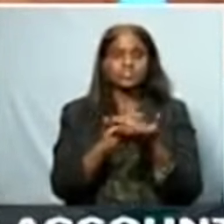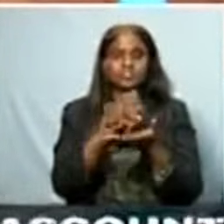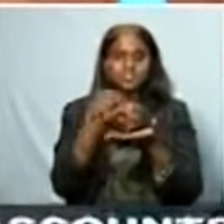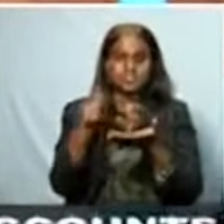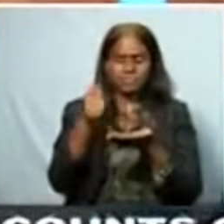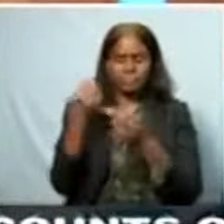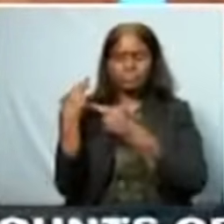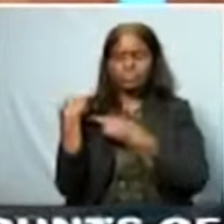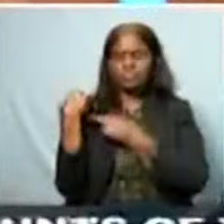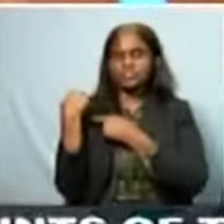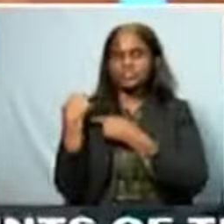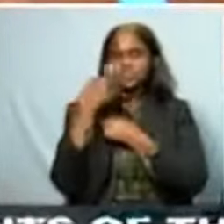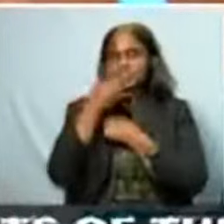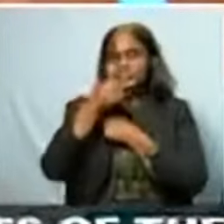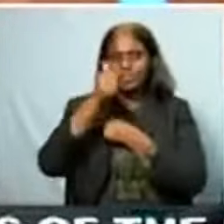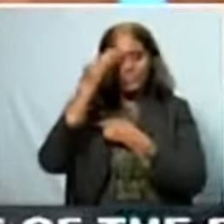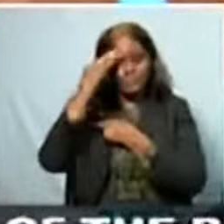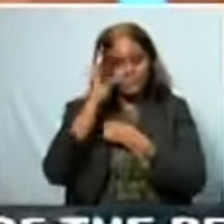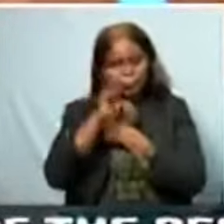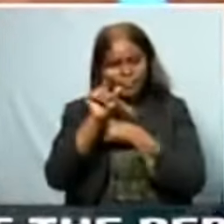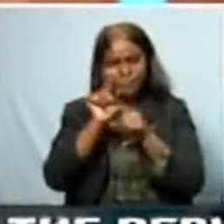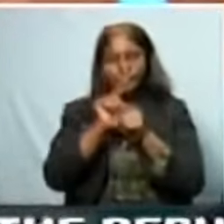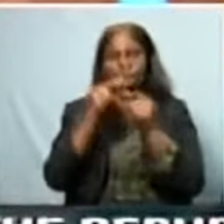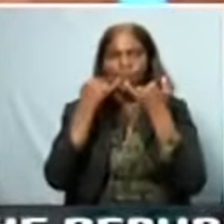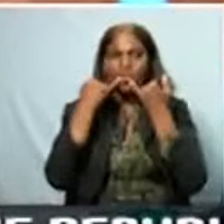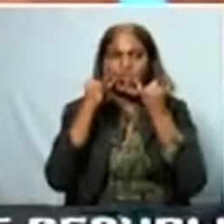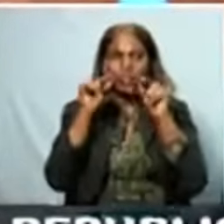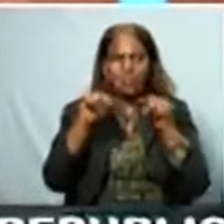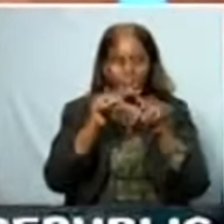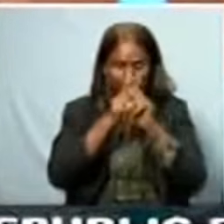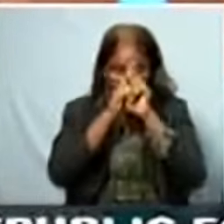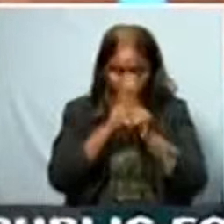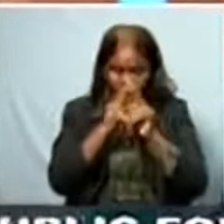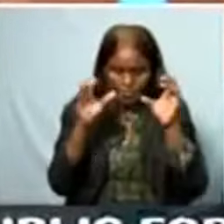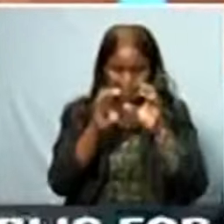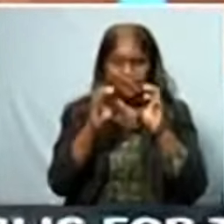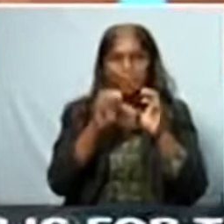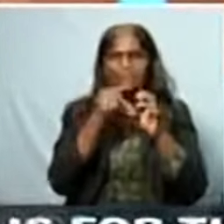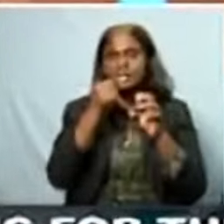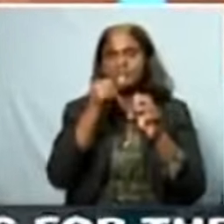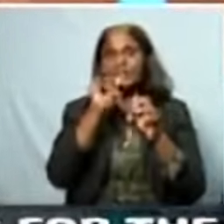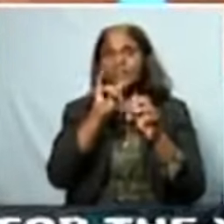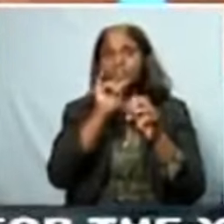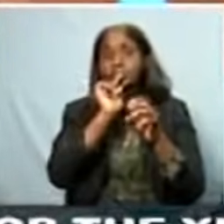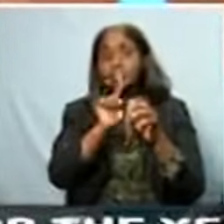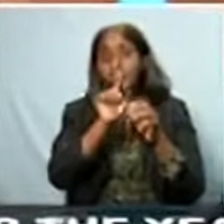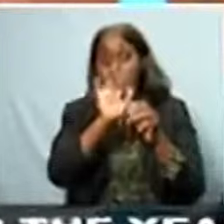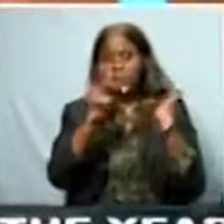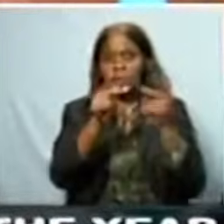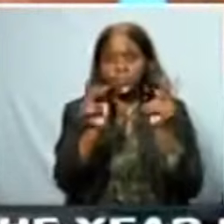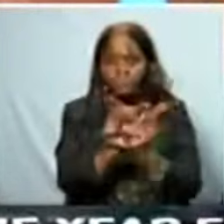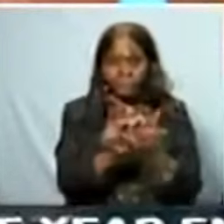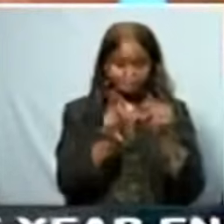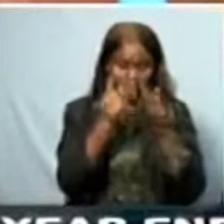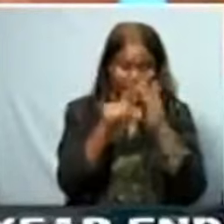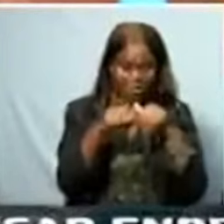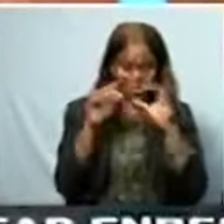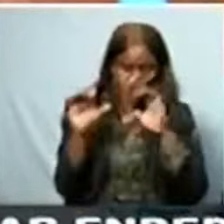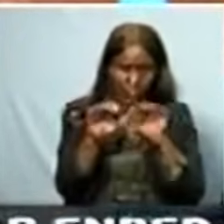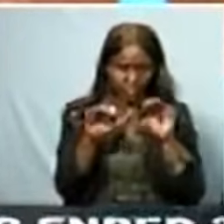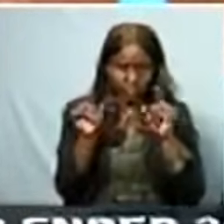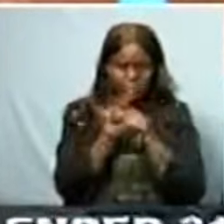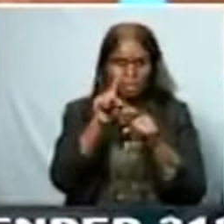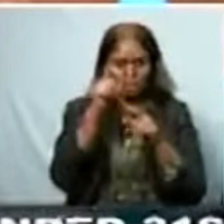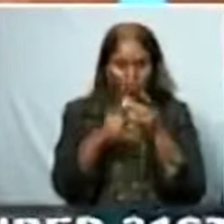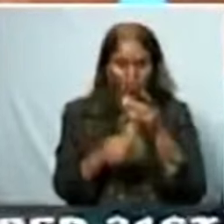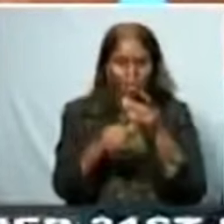the custodians, you should know and convince this honorable committee beyond measure to say this is opposition, this is what we do, and this